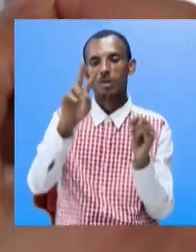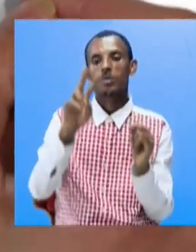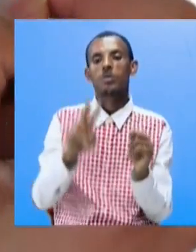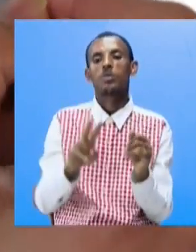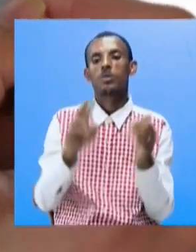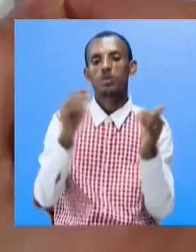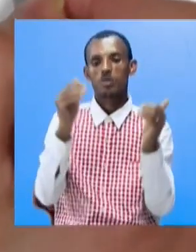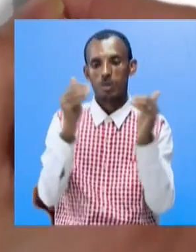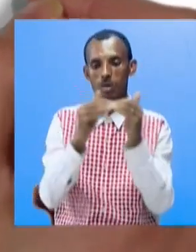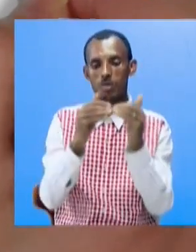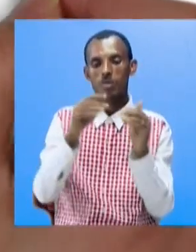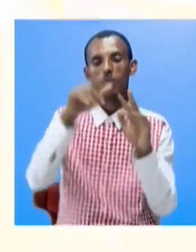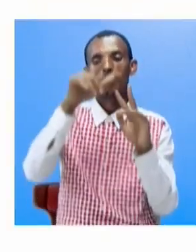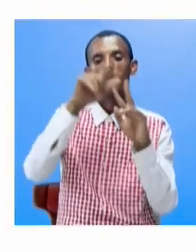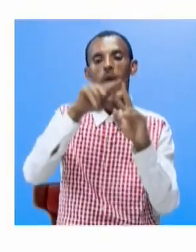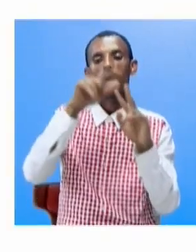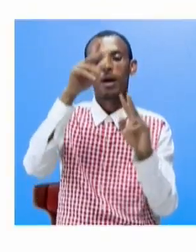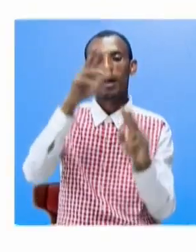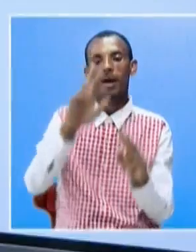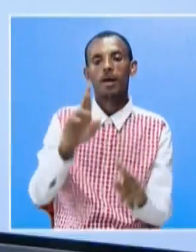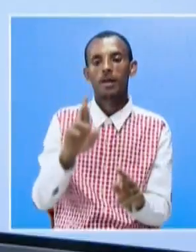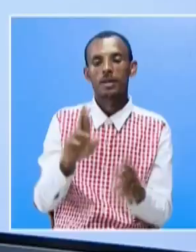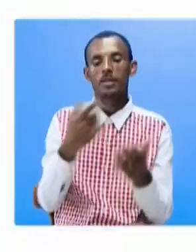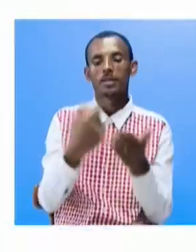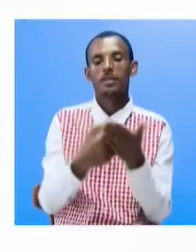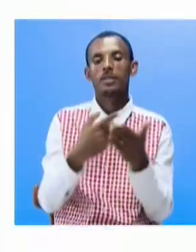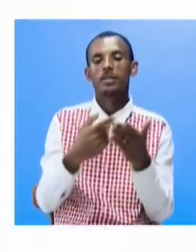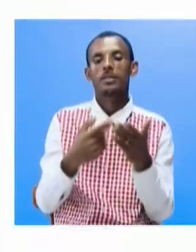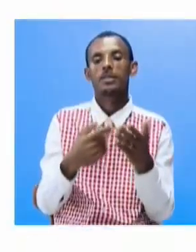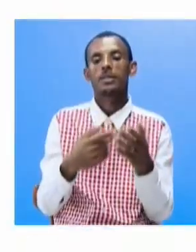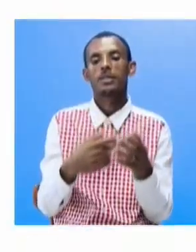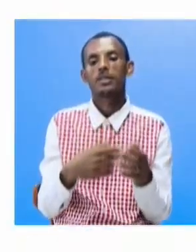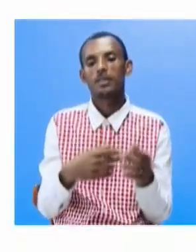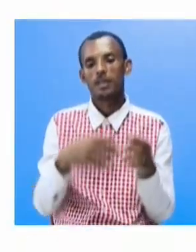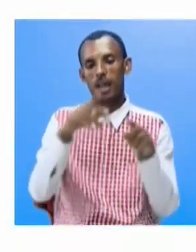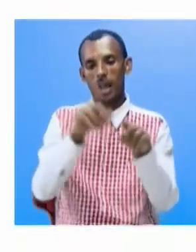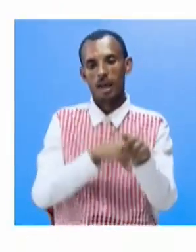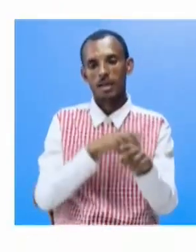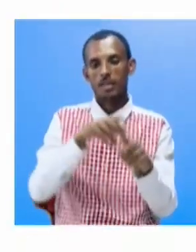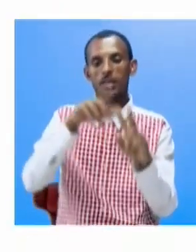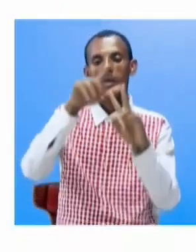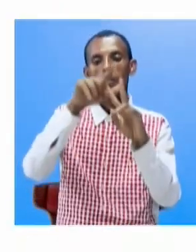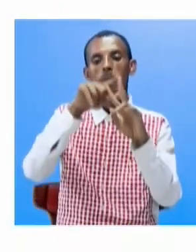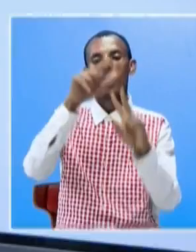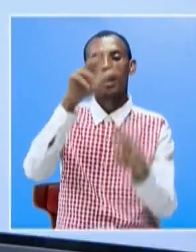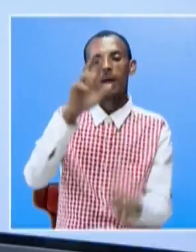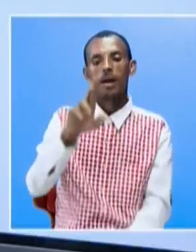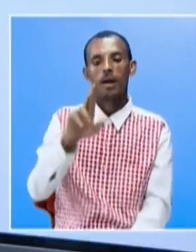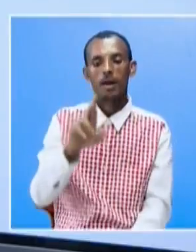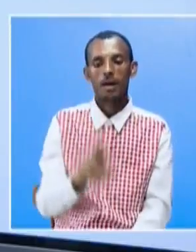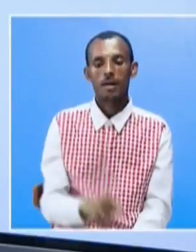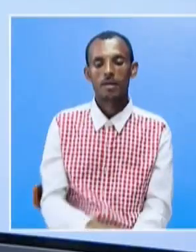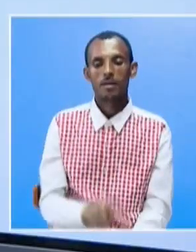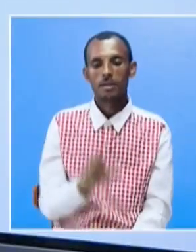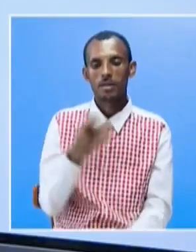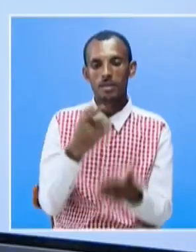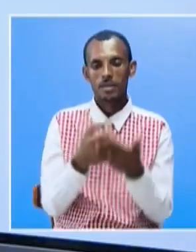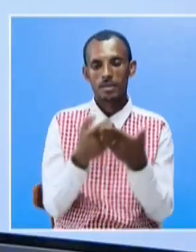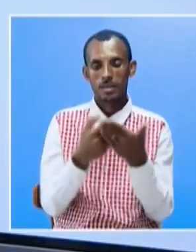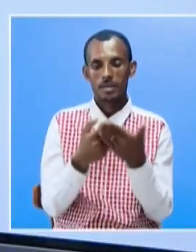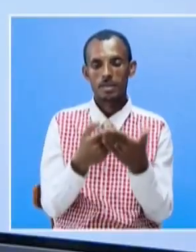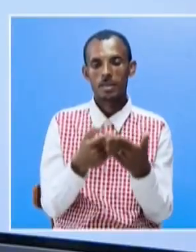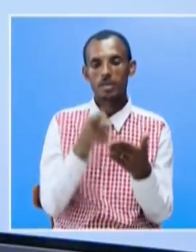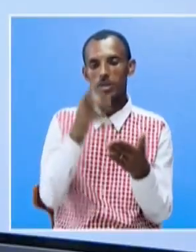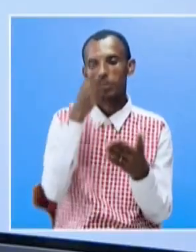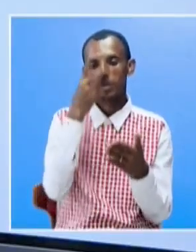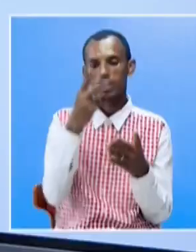r. So this length is this pi r. And this one, as you can see, this